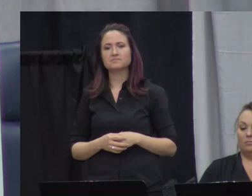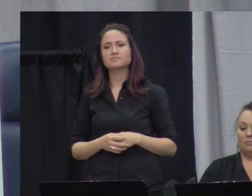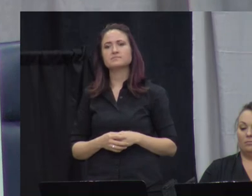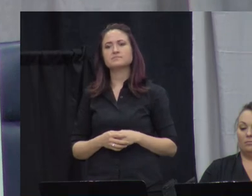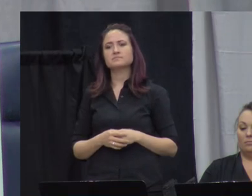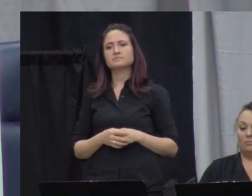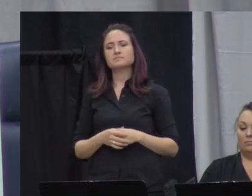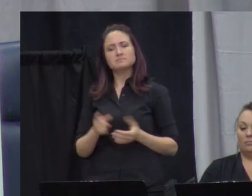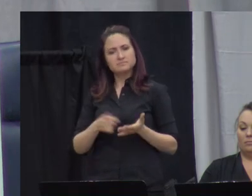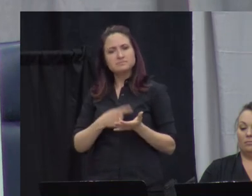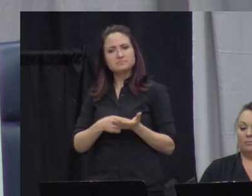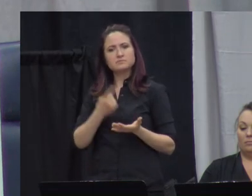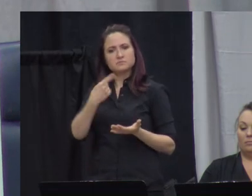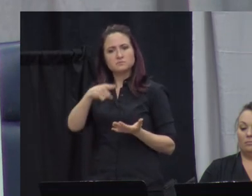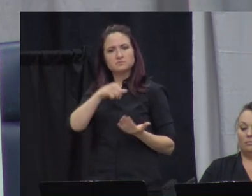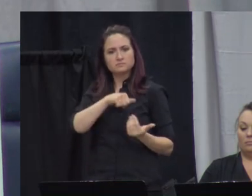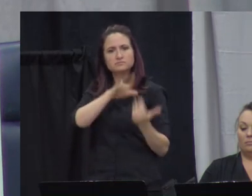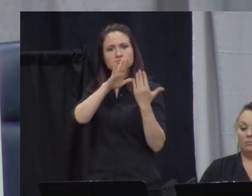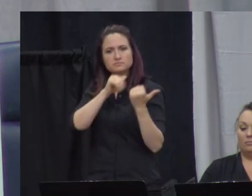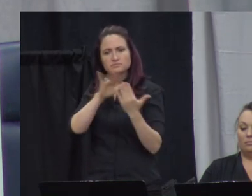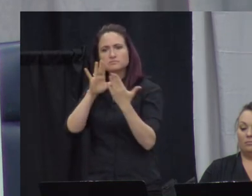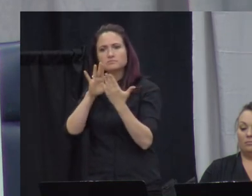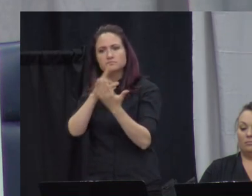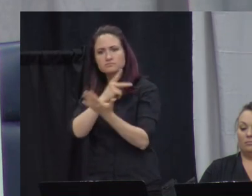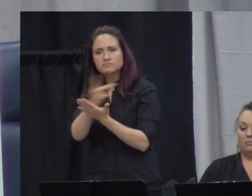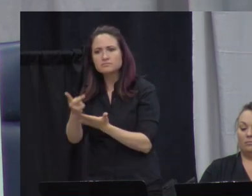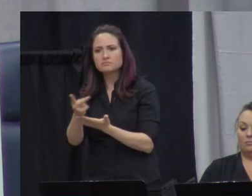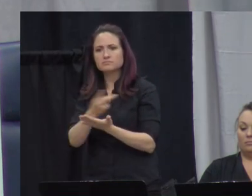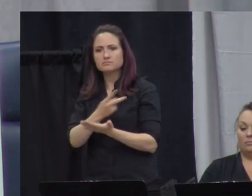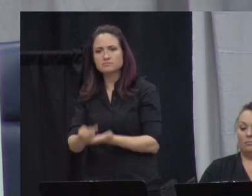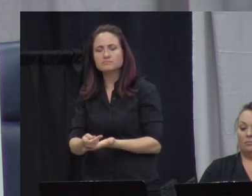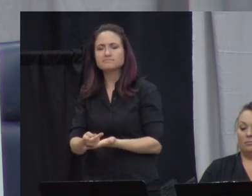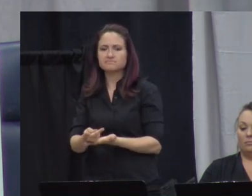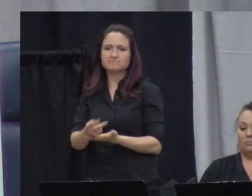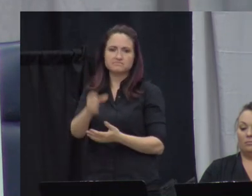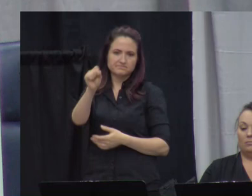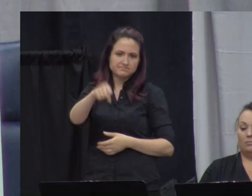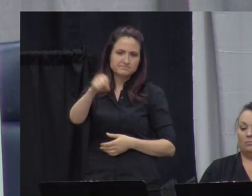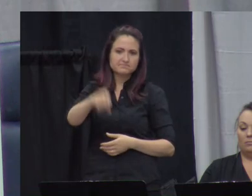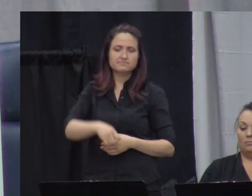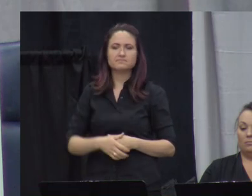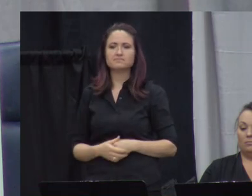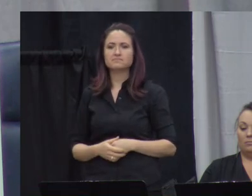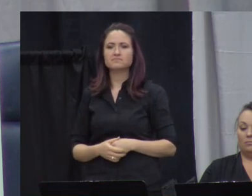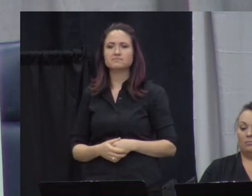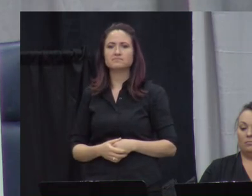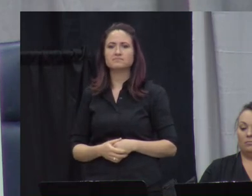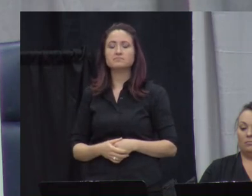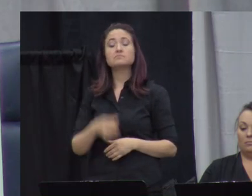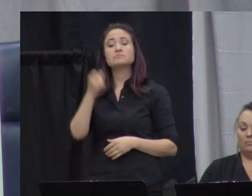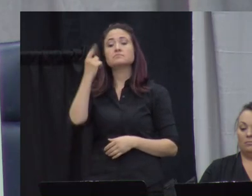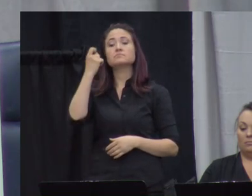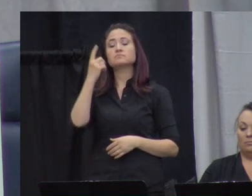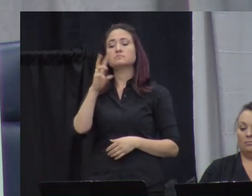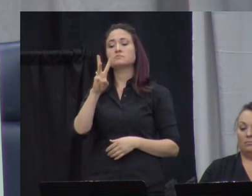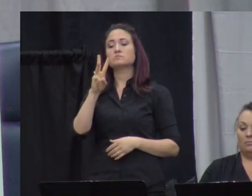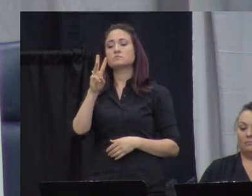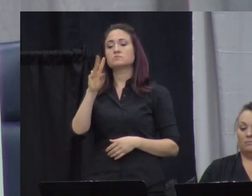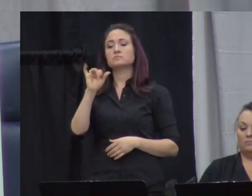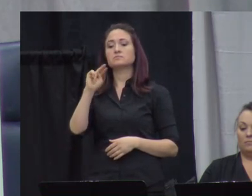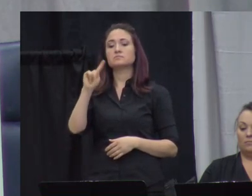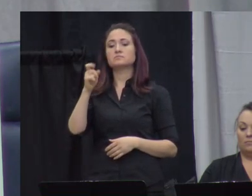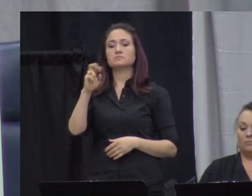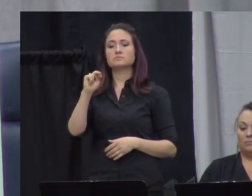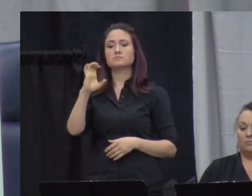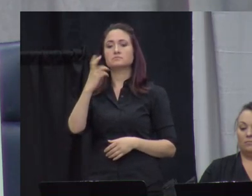Will you sometimes encounter failure? Undoubtedly so. But as Winston Churchill famously